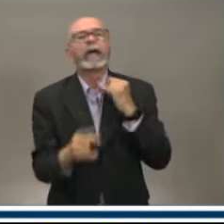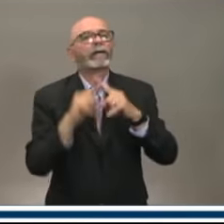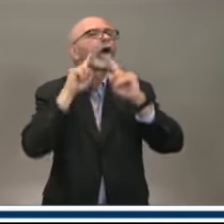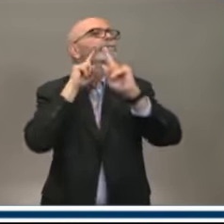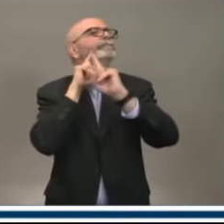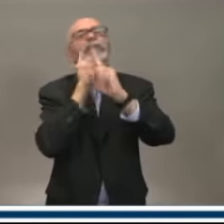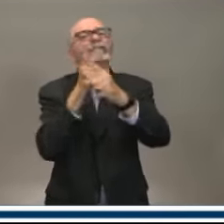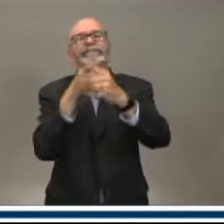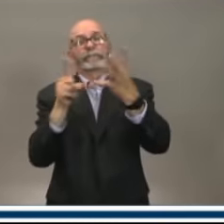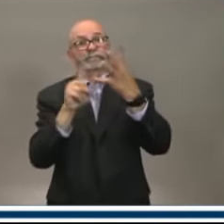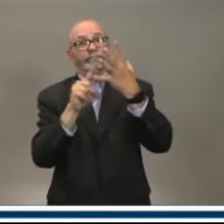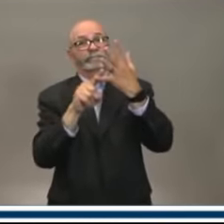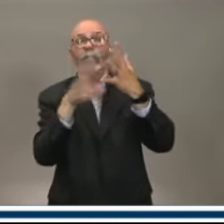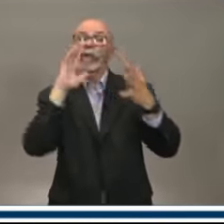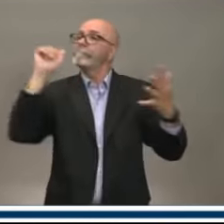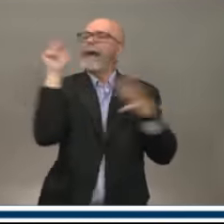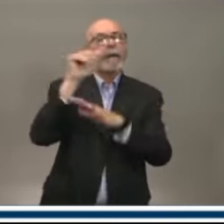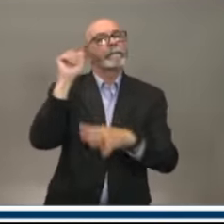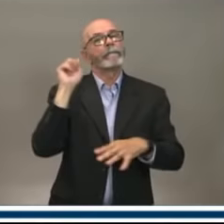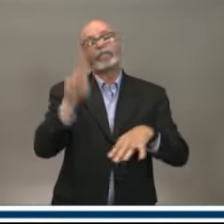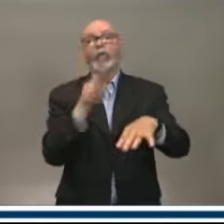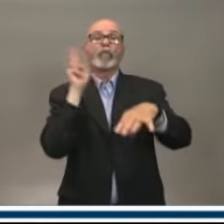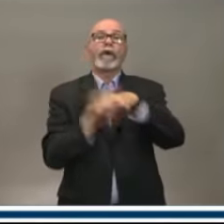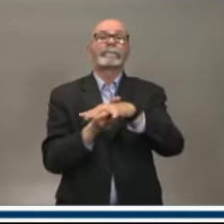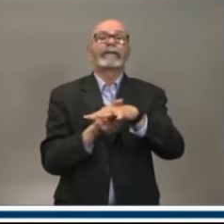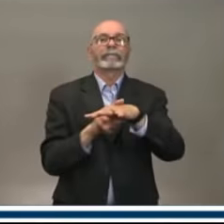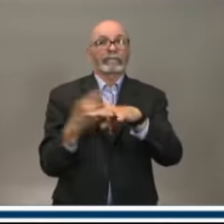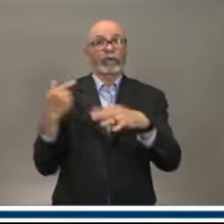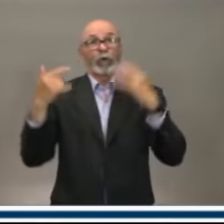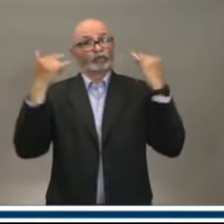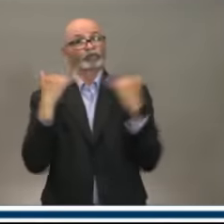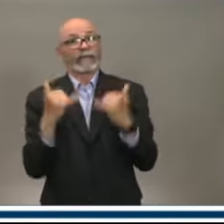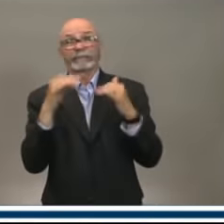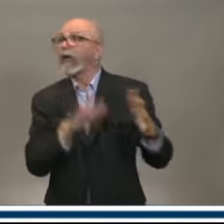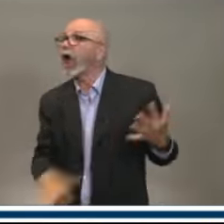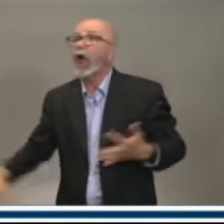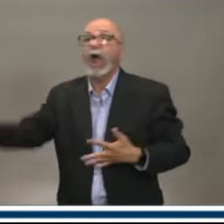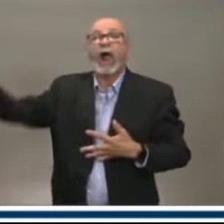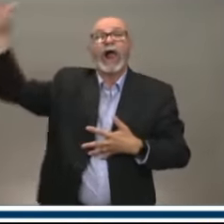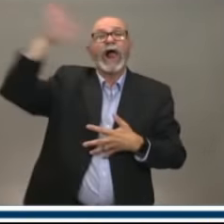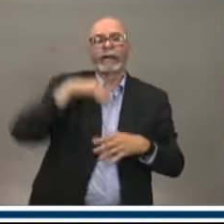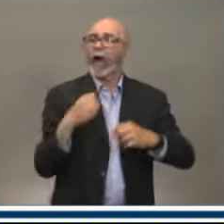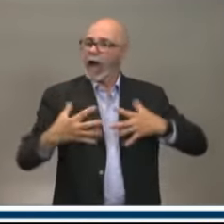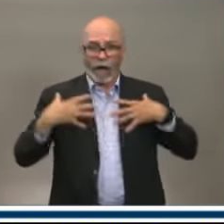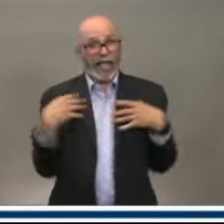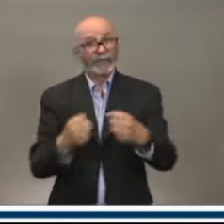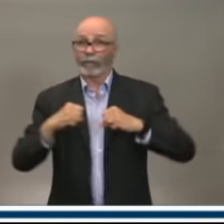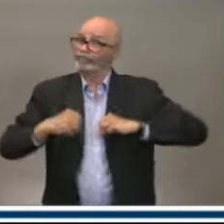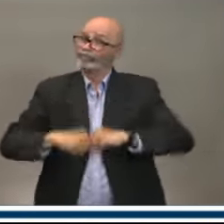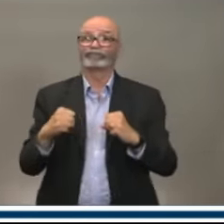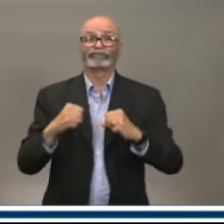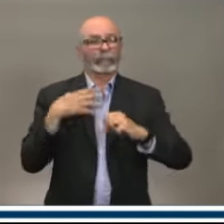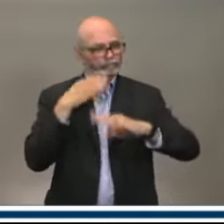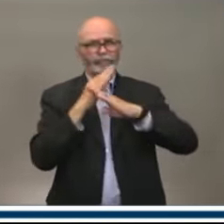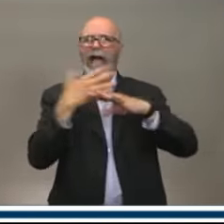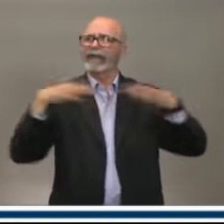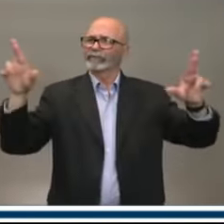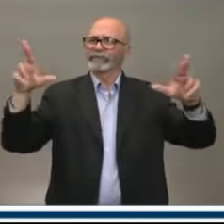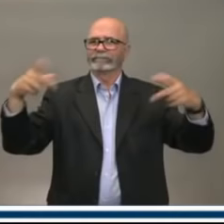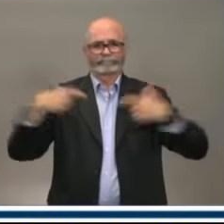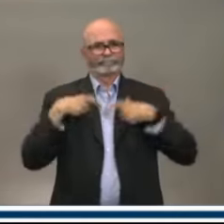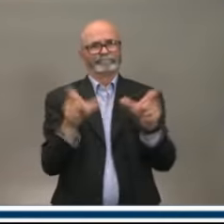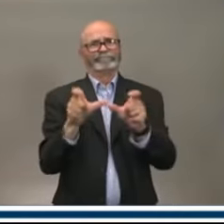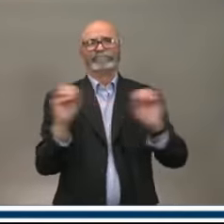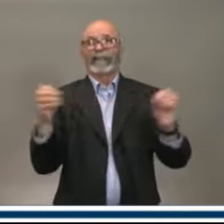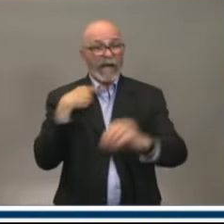have developed a high enough level of immunity in the population, whether that's from having a vaccine